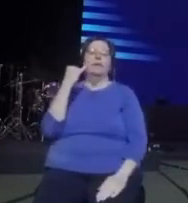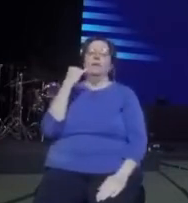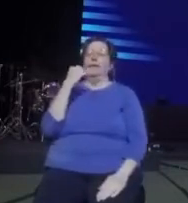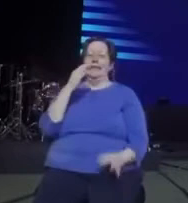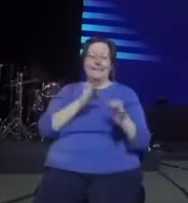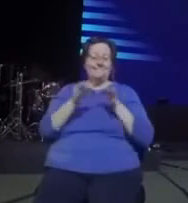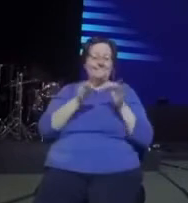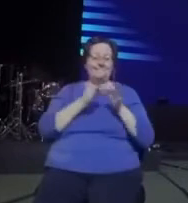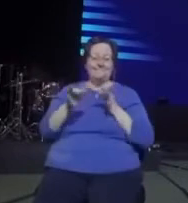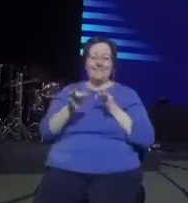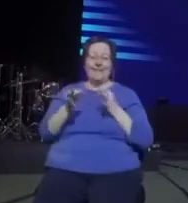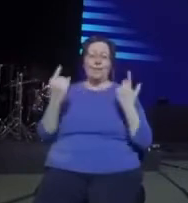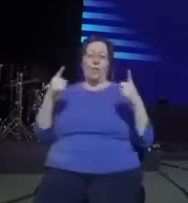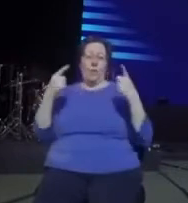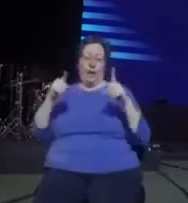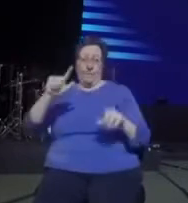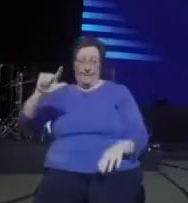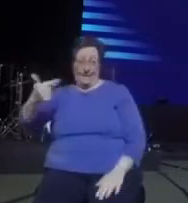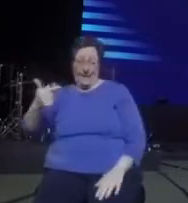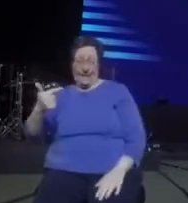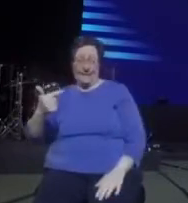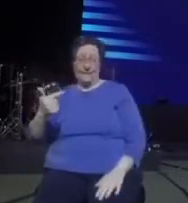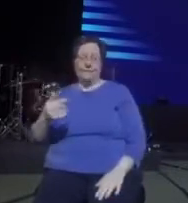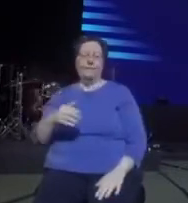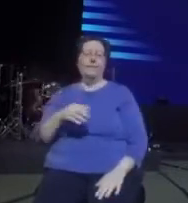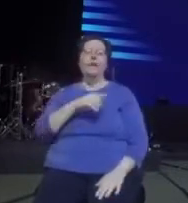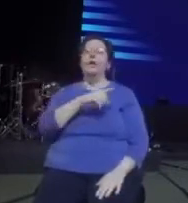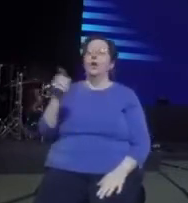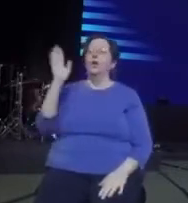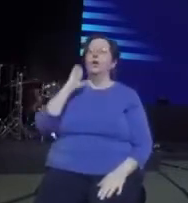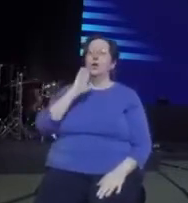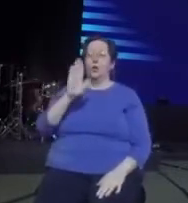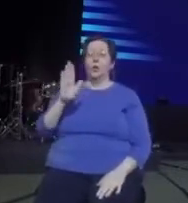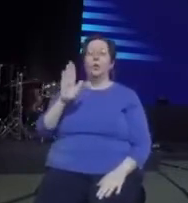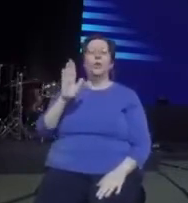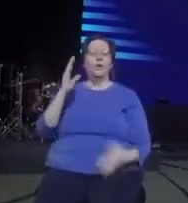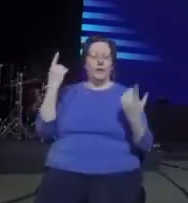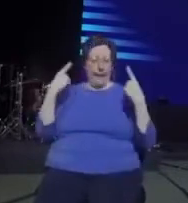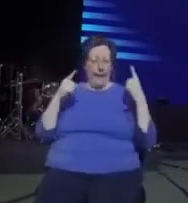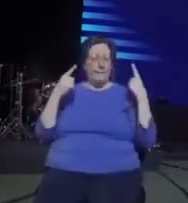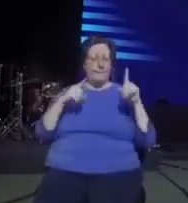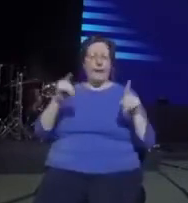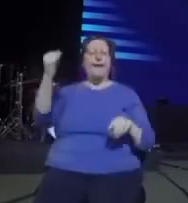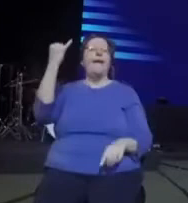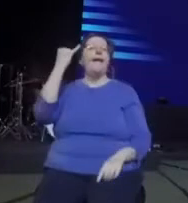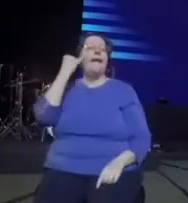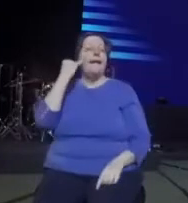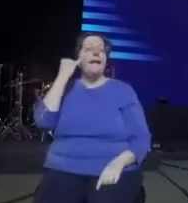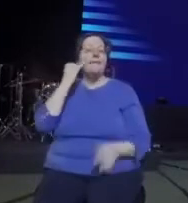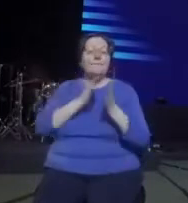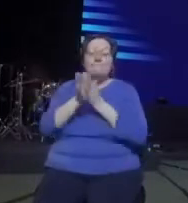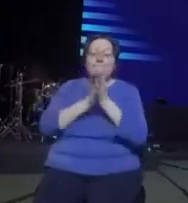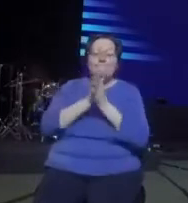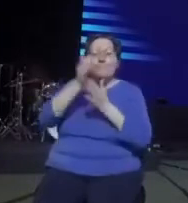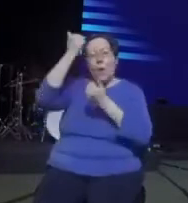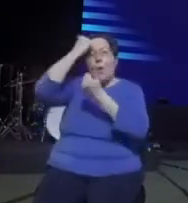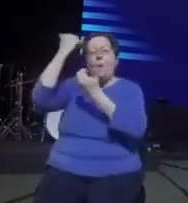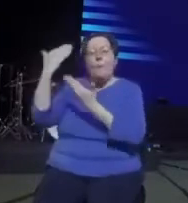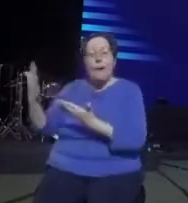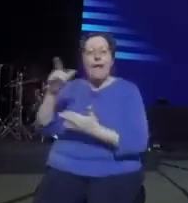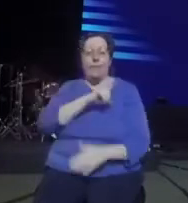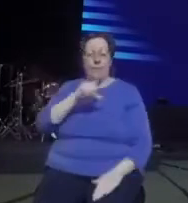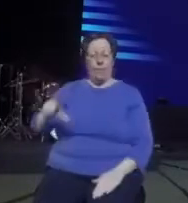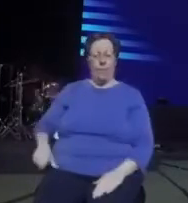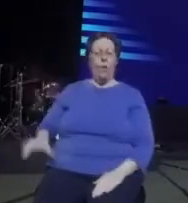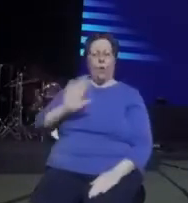about what's coming up next. So he says, and you shall come to, it shall come to pass that if you diligently obey the voice of the Lord, your